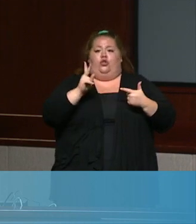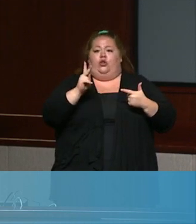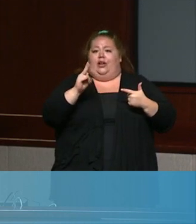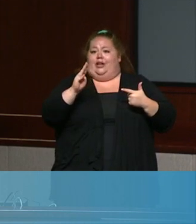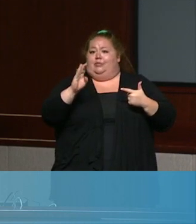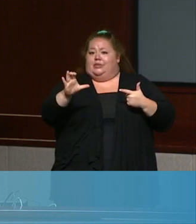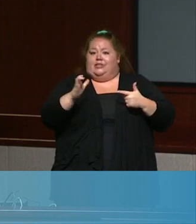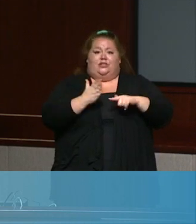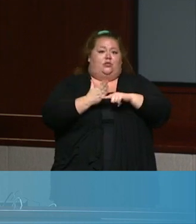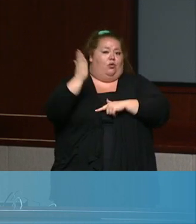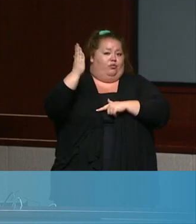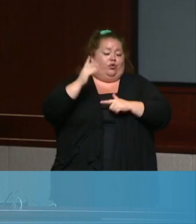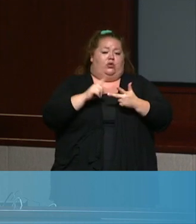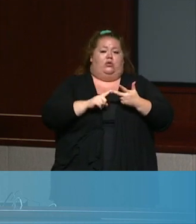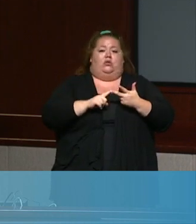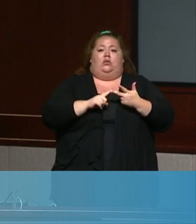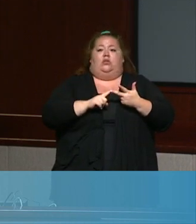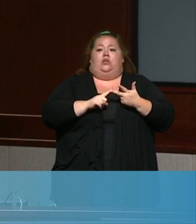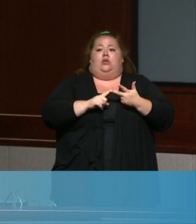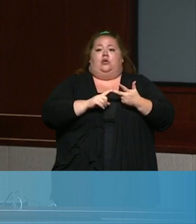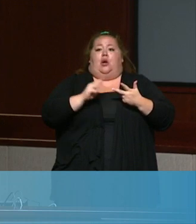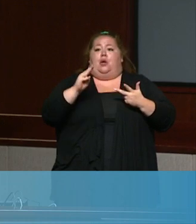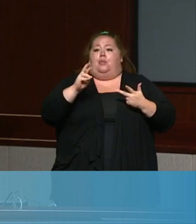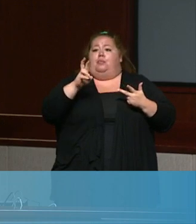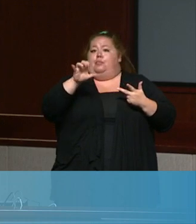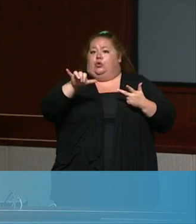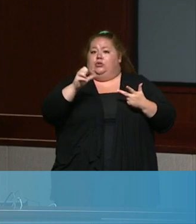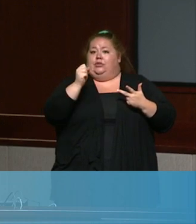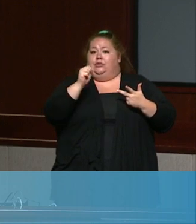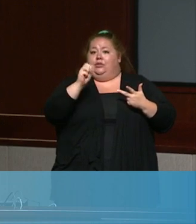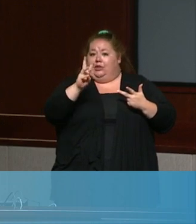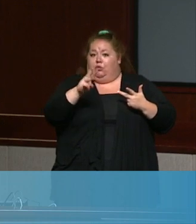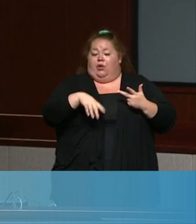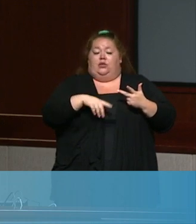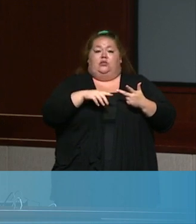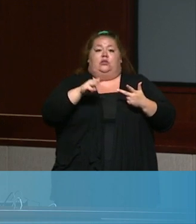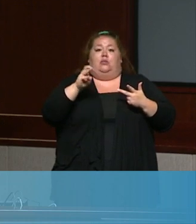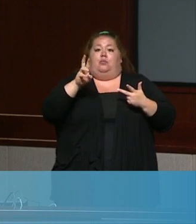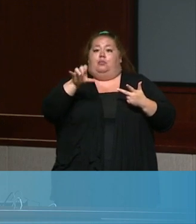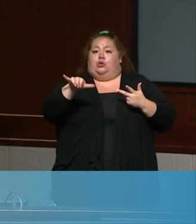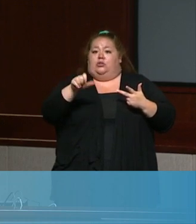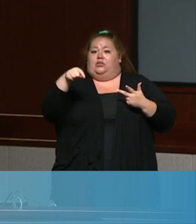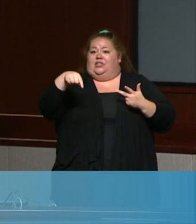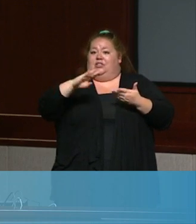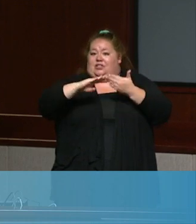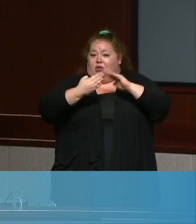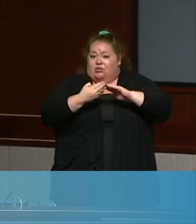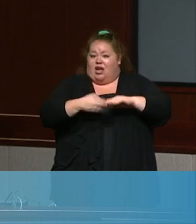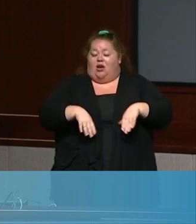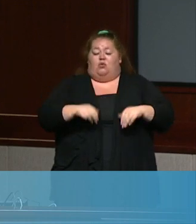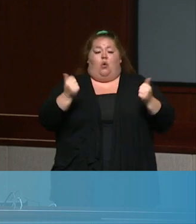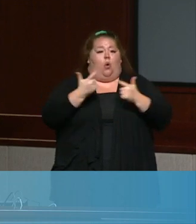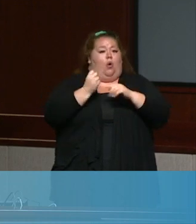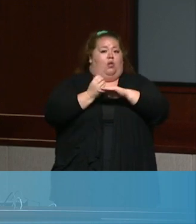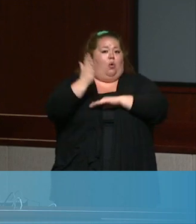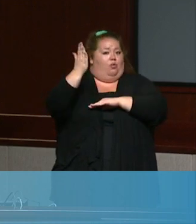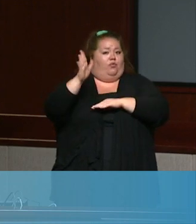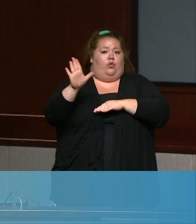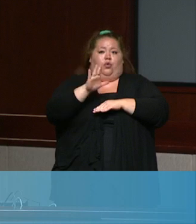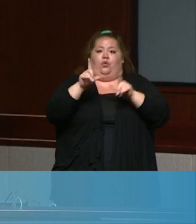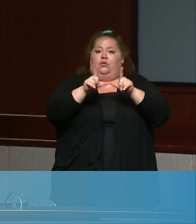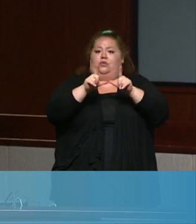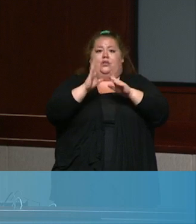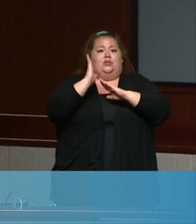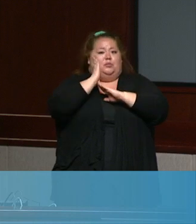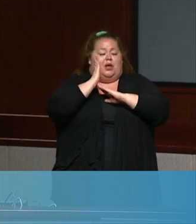limit. Mercy Southwest and Mercy Downtown all exceed their licensed beds. That is